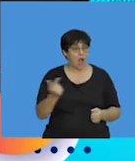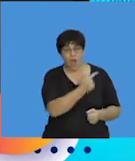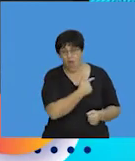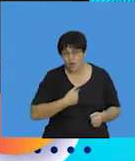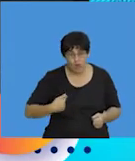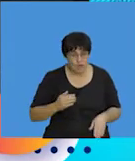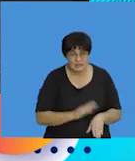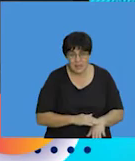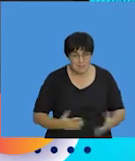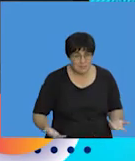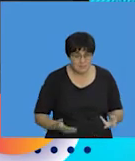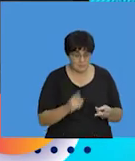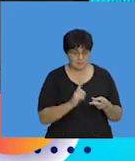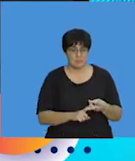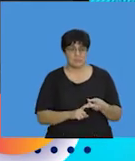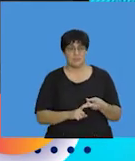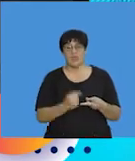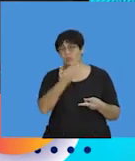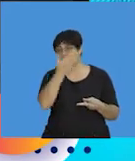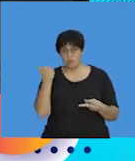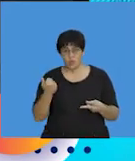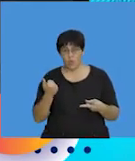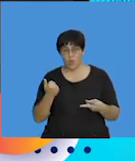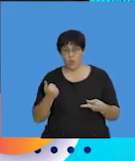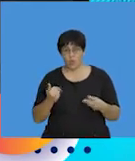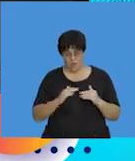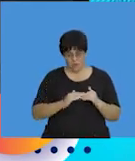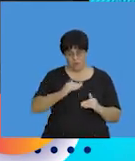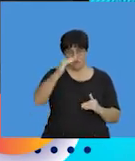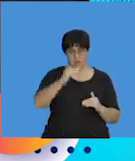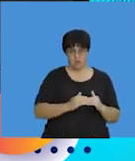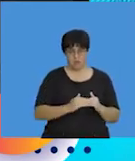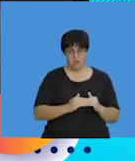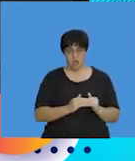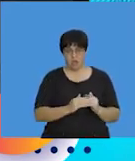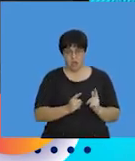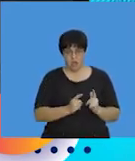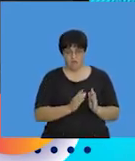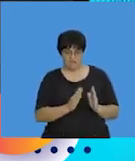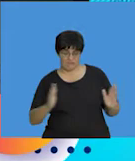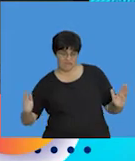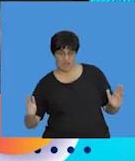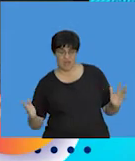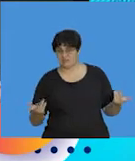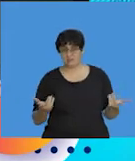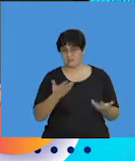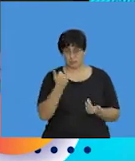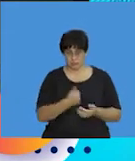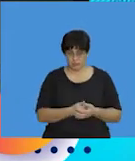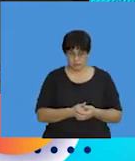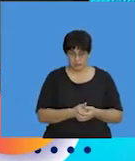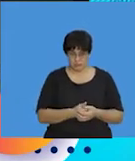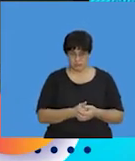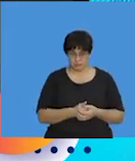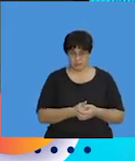it takes to get to B, and I do not know the distance to B. That's not